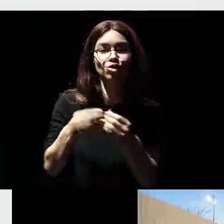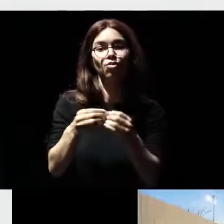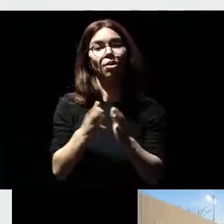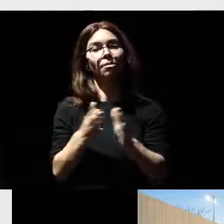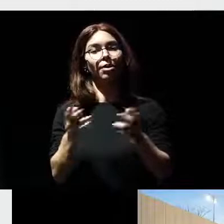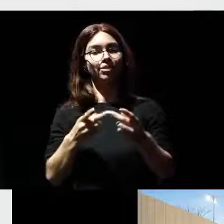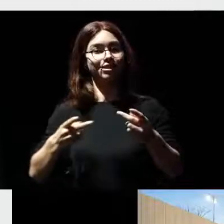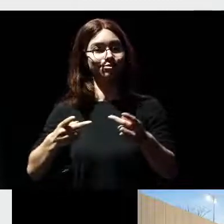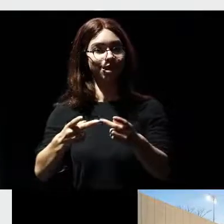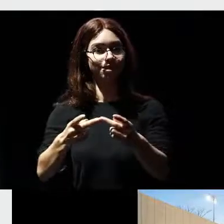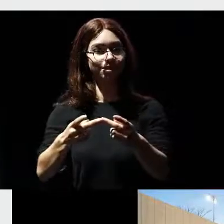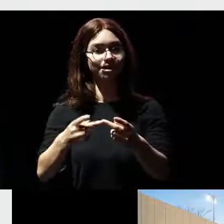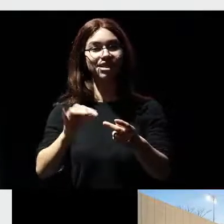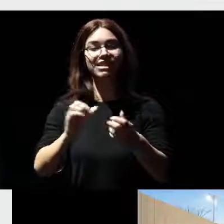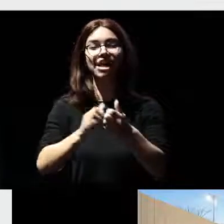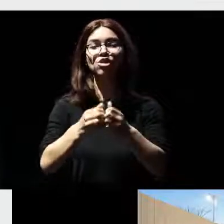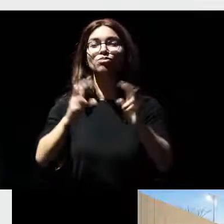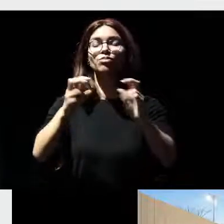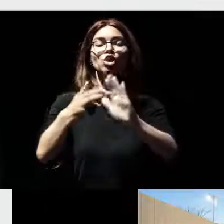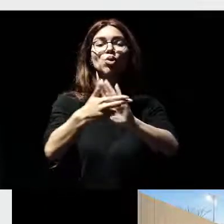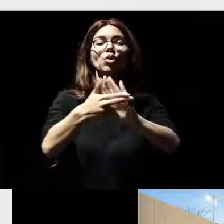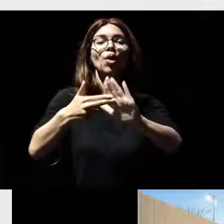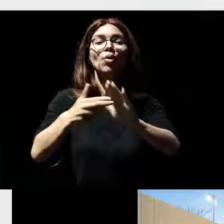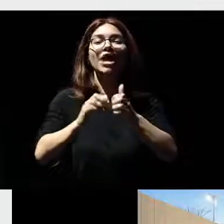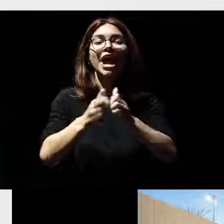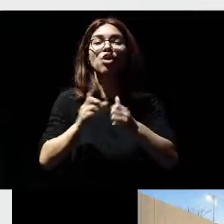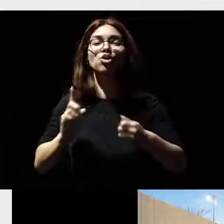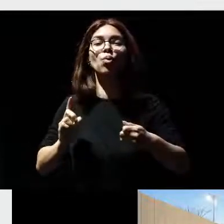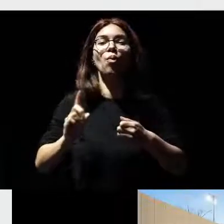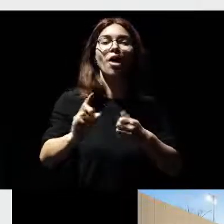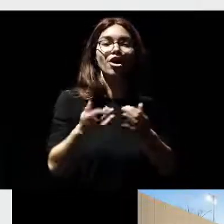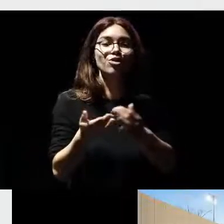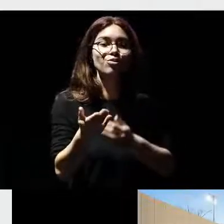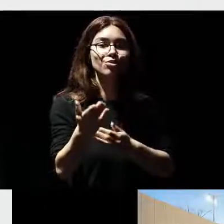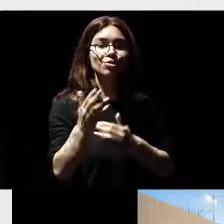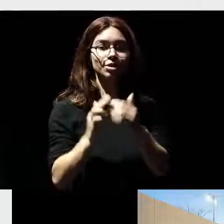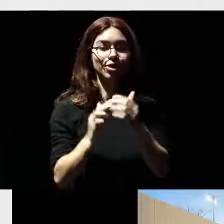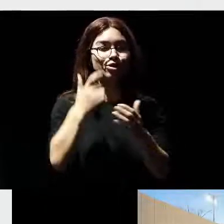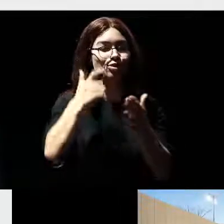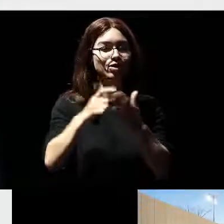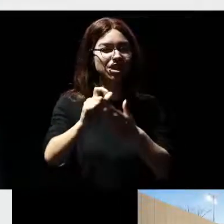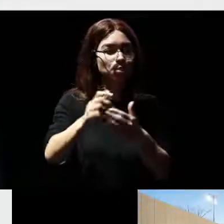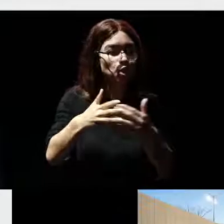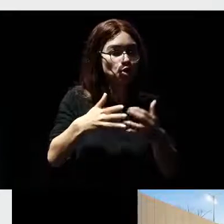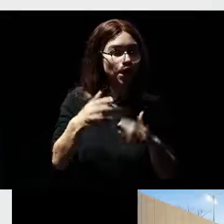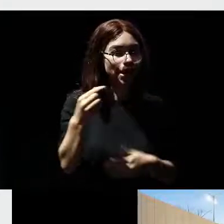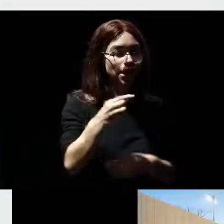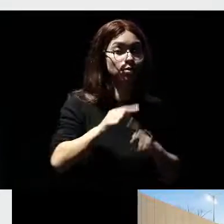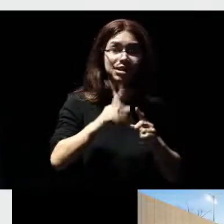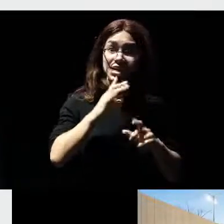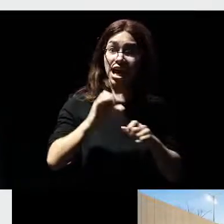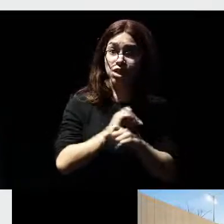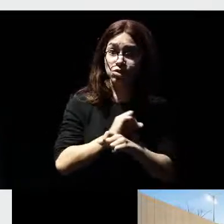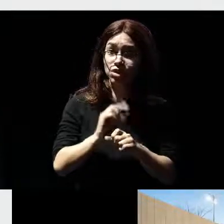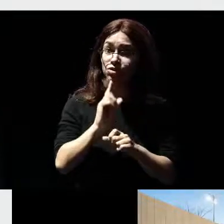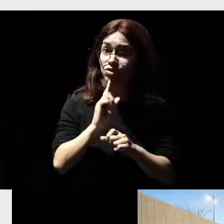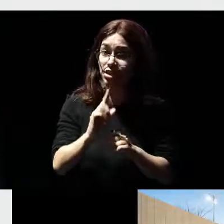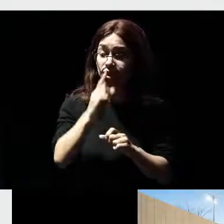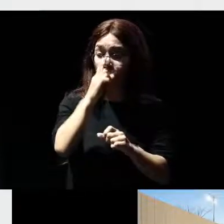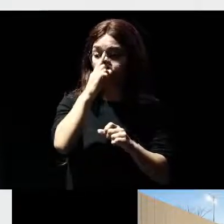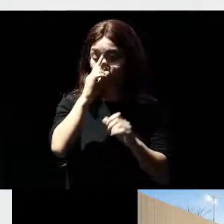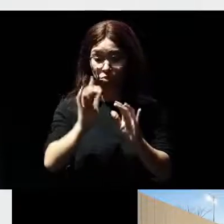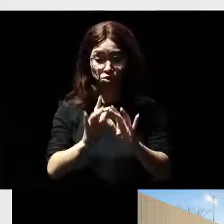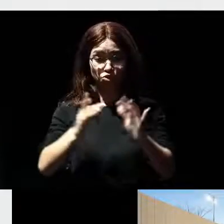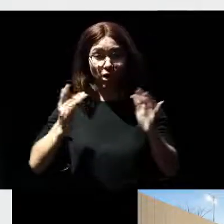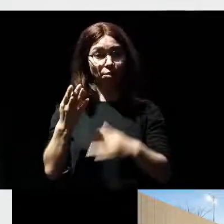sense coding the way that you move through the building. You begin to see it a bit here. It looks a little gray in the image, but it's actually quite bright blue in